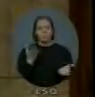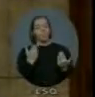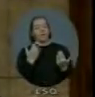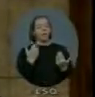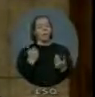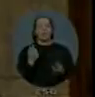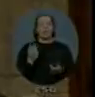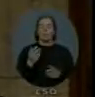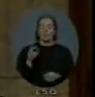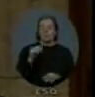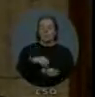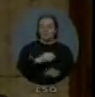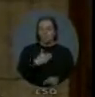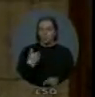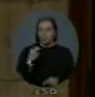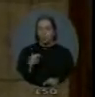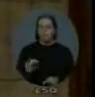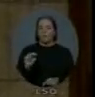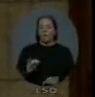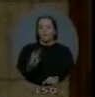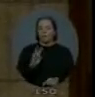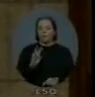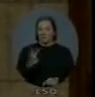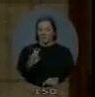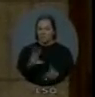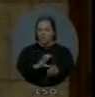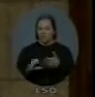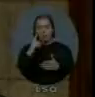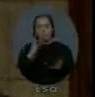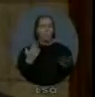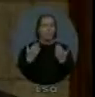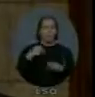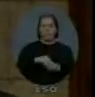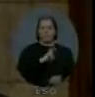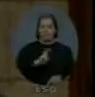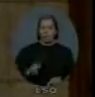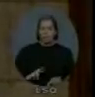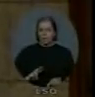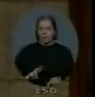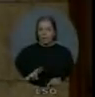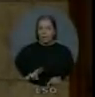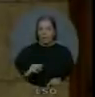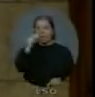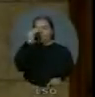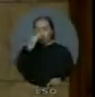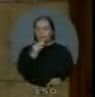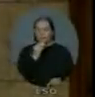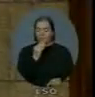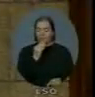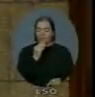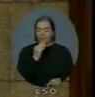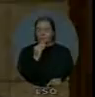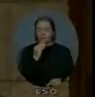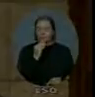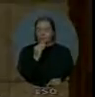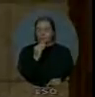06, $600 to ride around Vancouver, no disclosure. March 07, a $1,300 limo ride to a